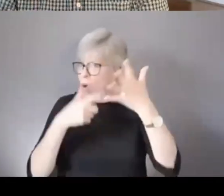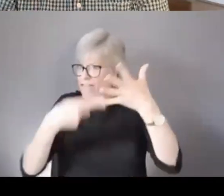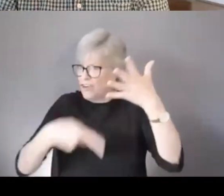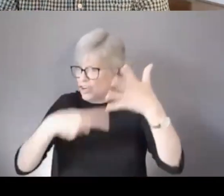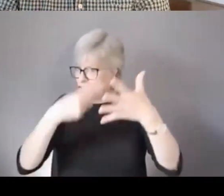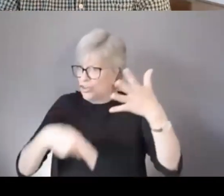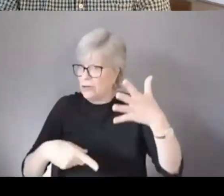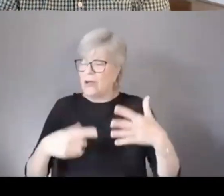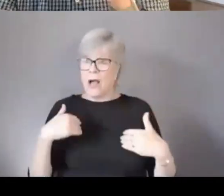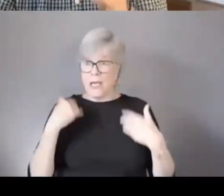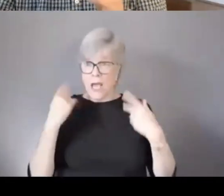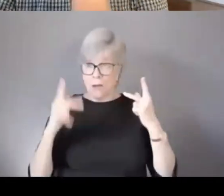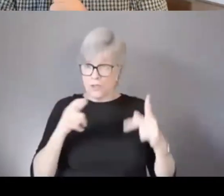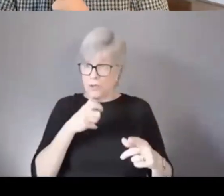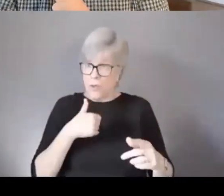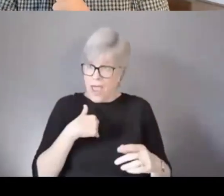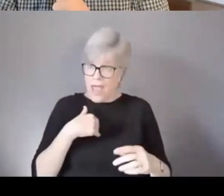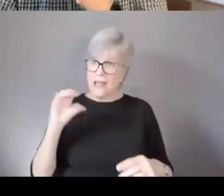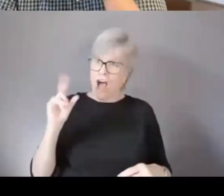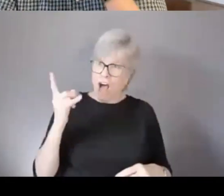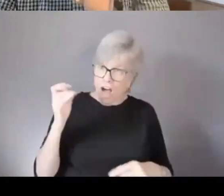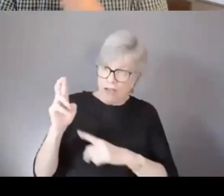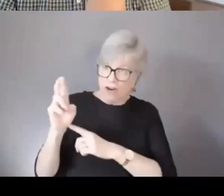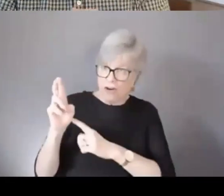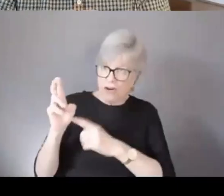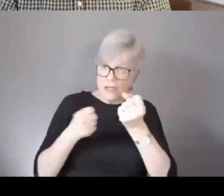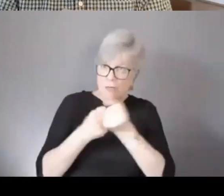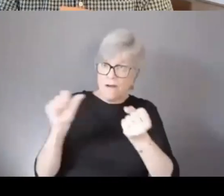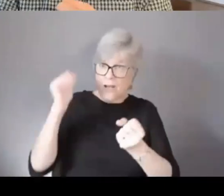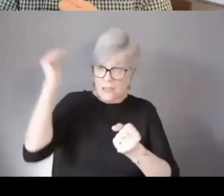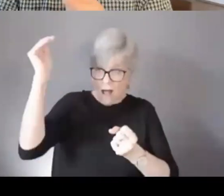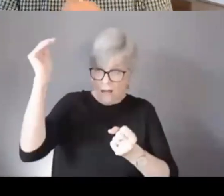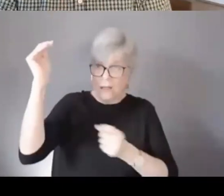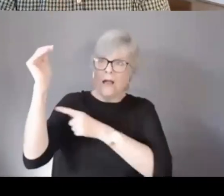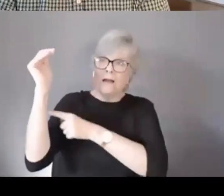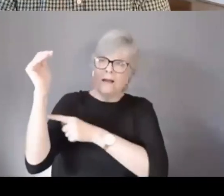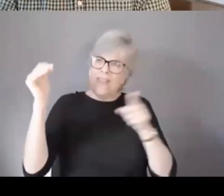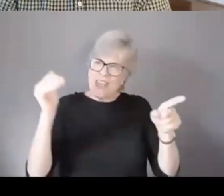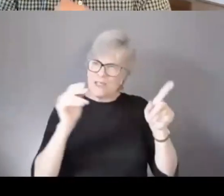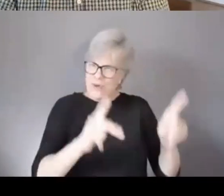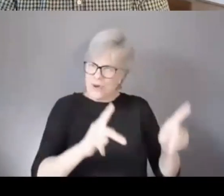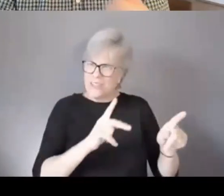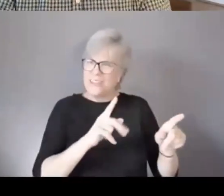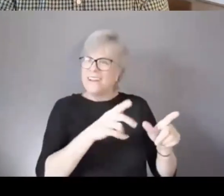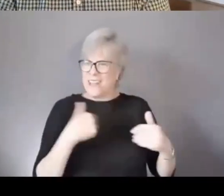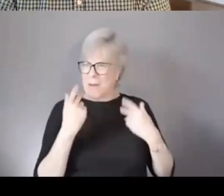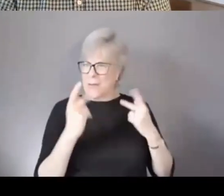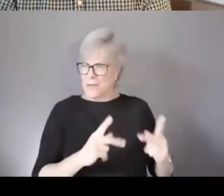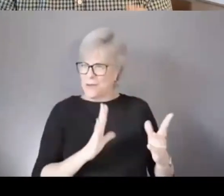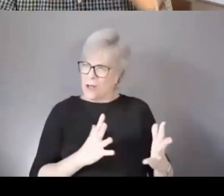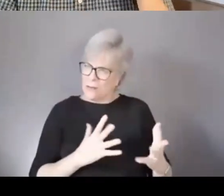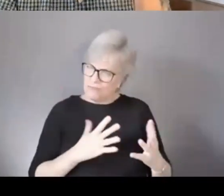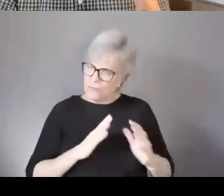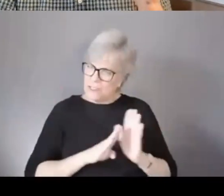a young person who has that other supportive adult is more likely to develop resiliency in the face of